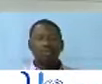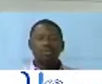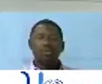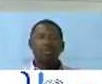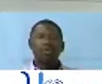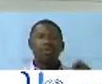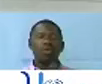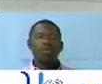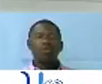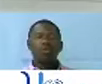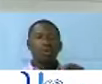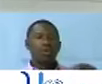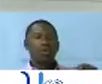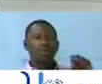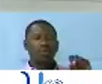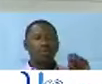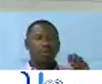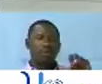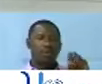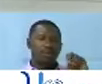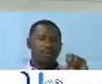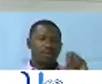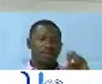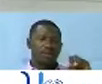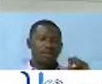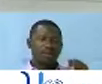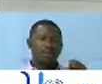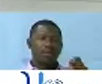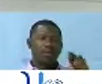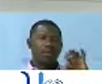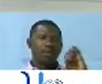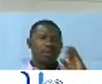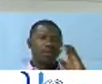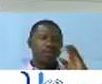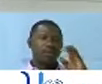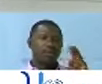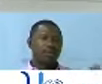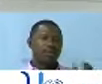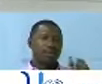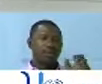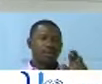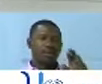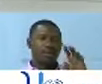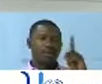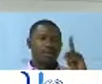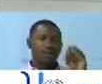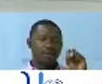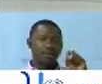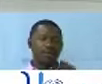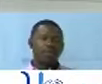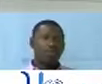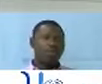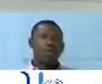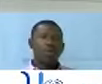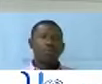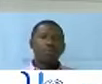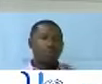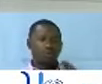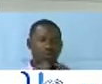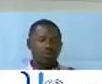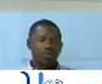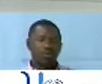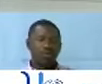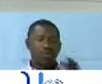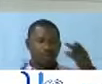ci atté Moses Richards. And then that is where we communicated to the judiciary that by a